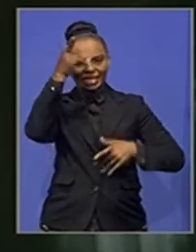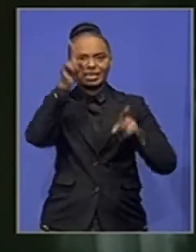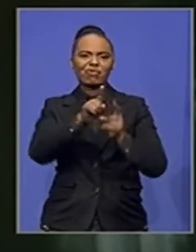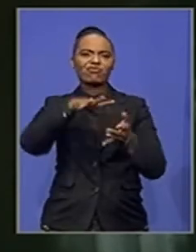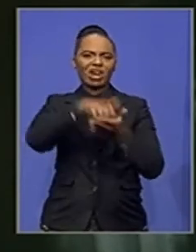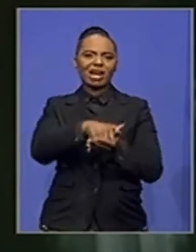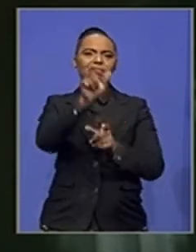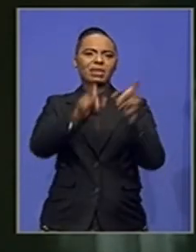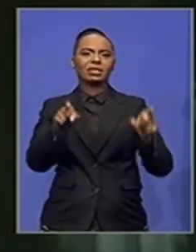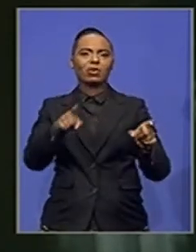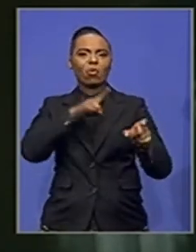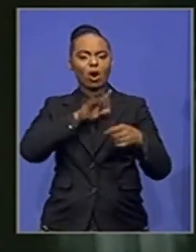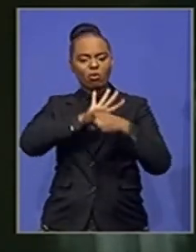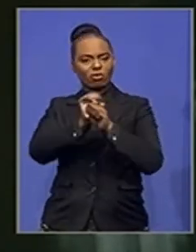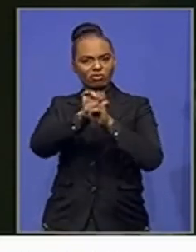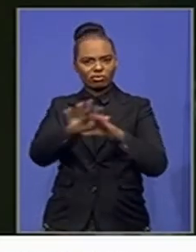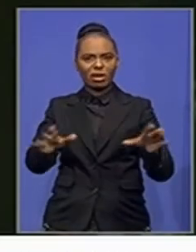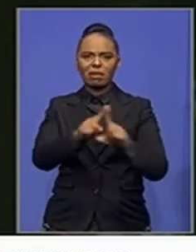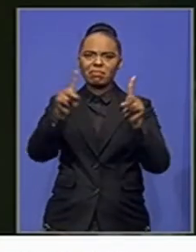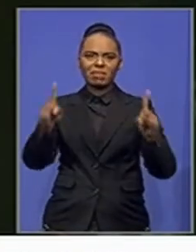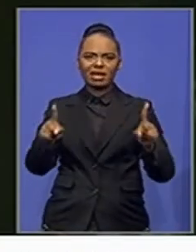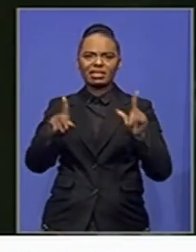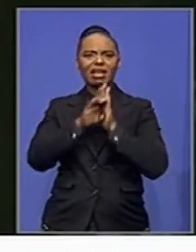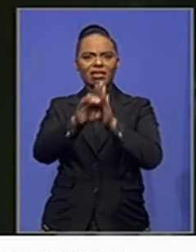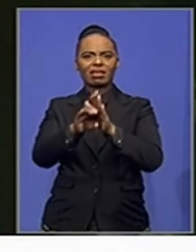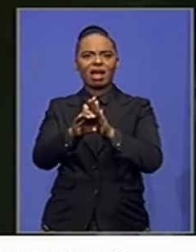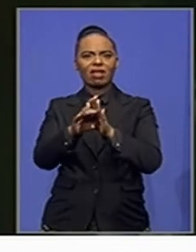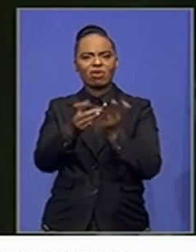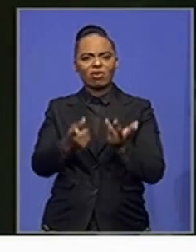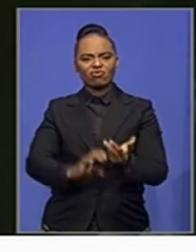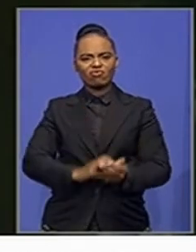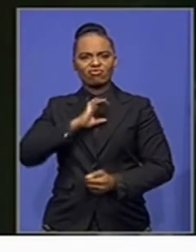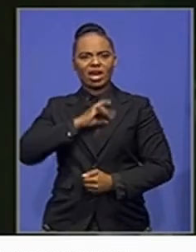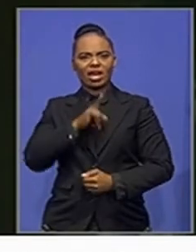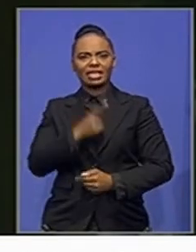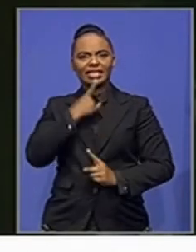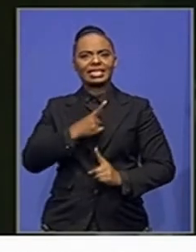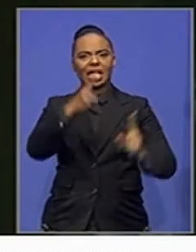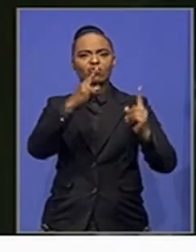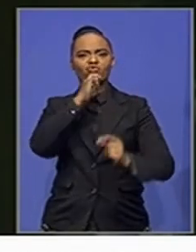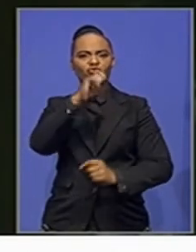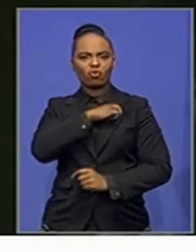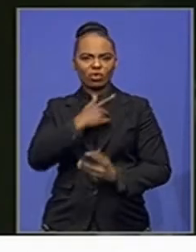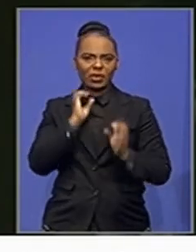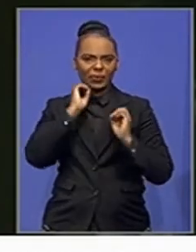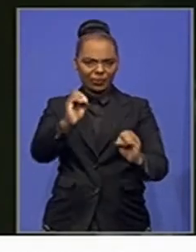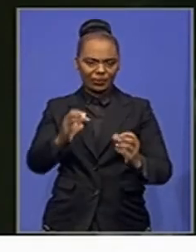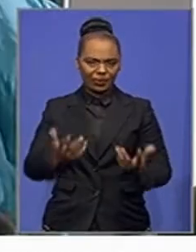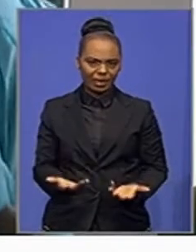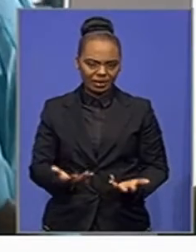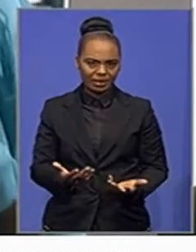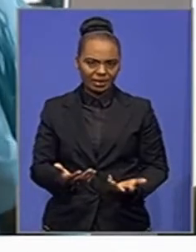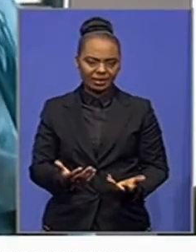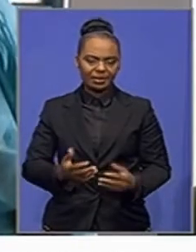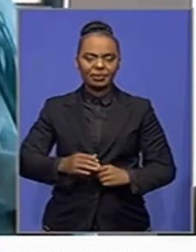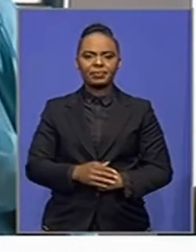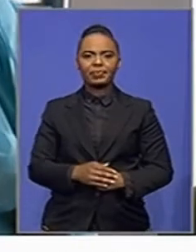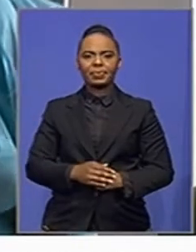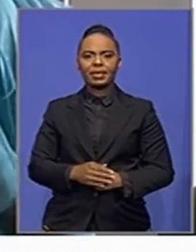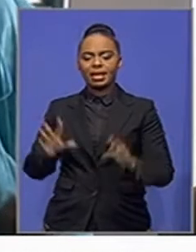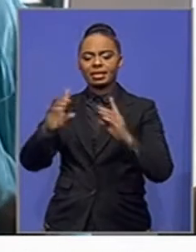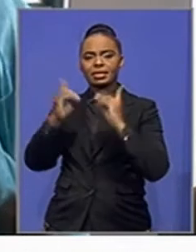during a pandemic could not find the ethical courage to tell the truth and speak out. Kgoro ya maphelo